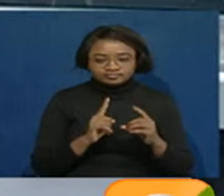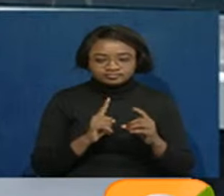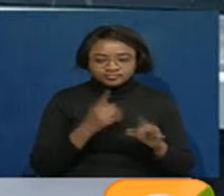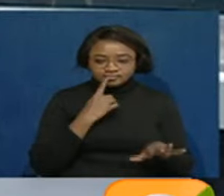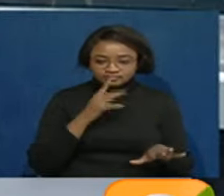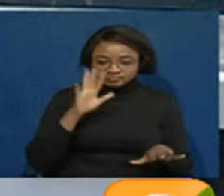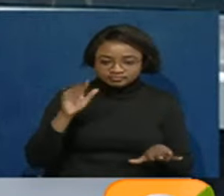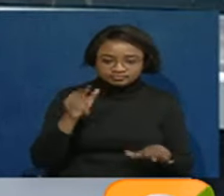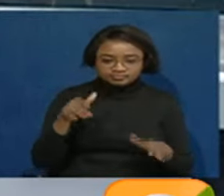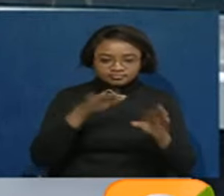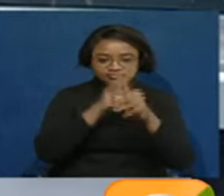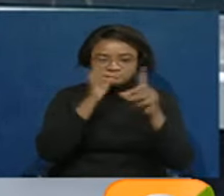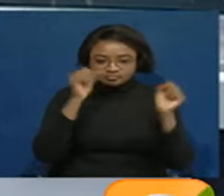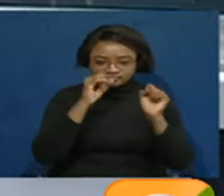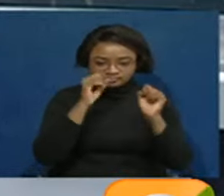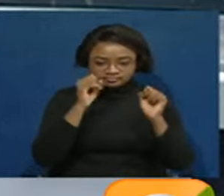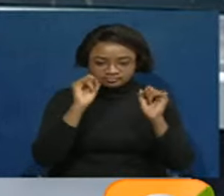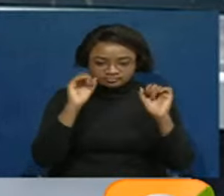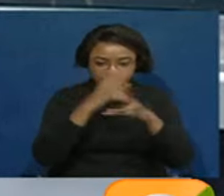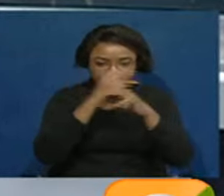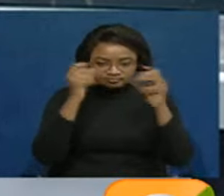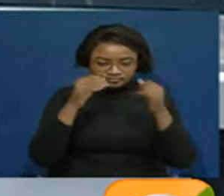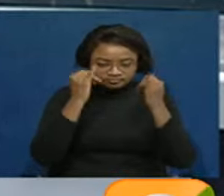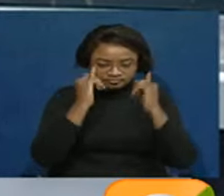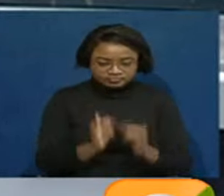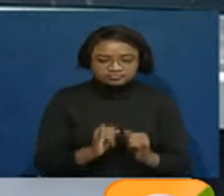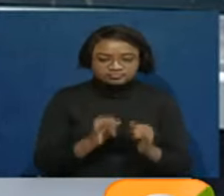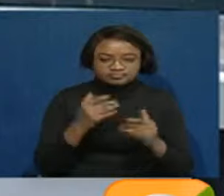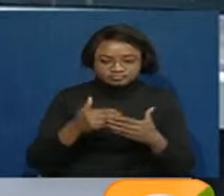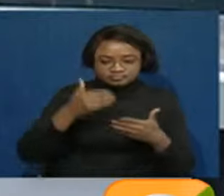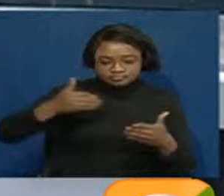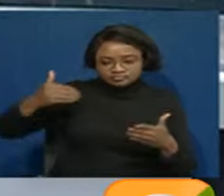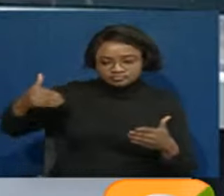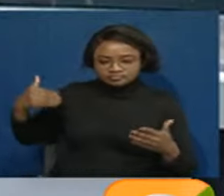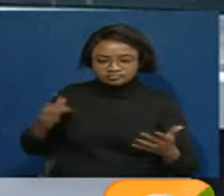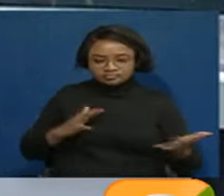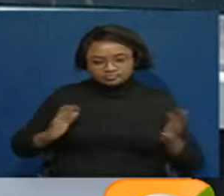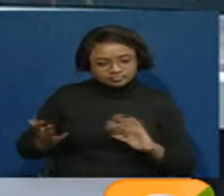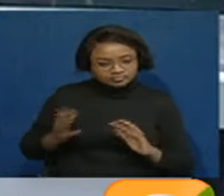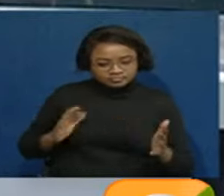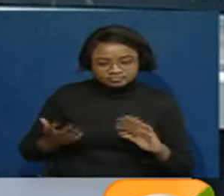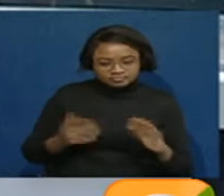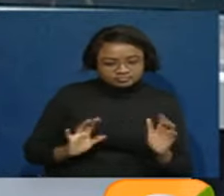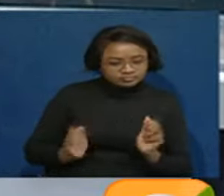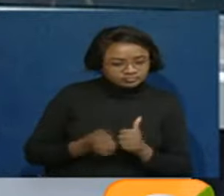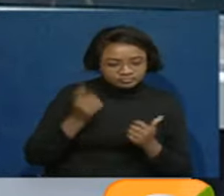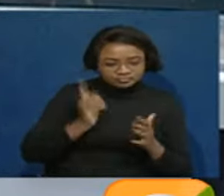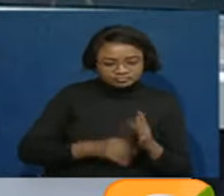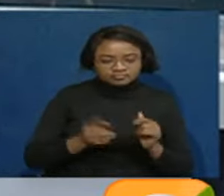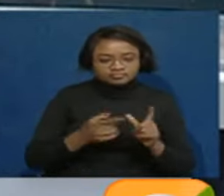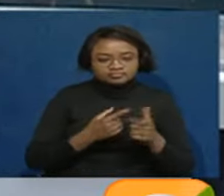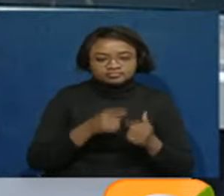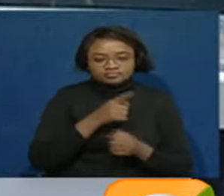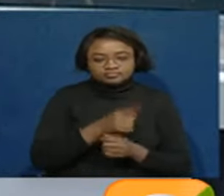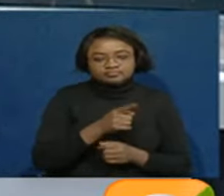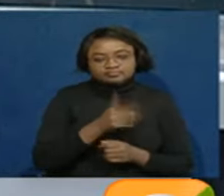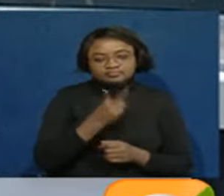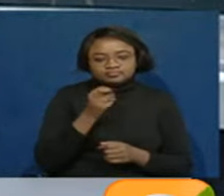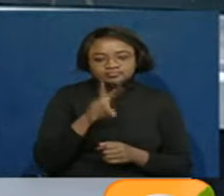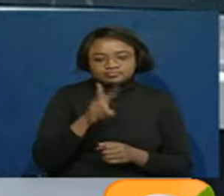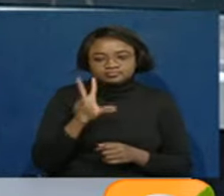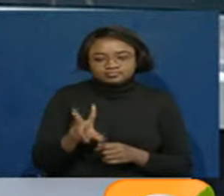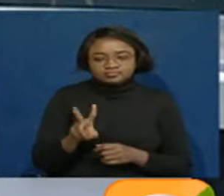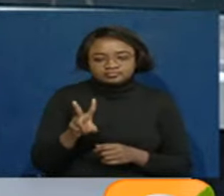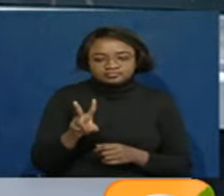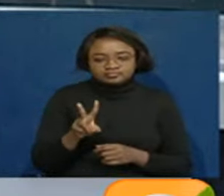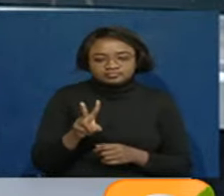Kindiki, lifts the lid on events that led to the unveiling of his running mate in 2022. The president, against